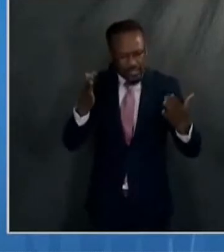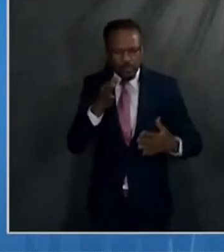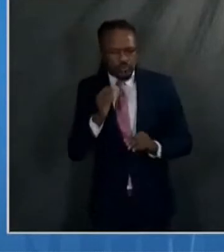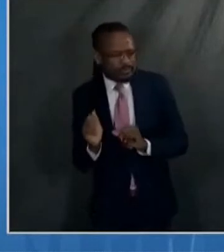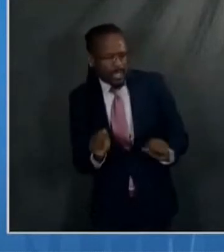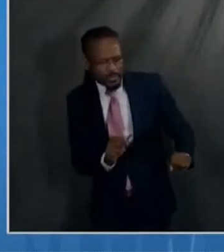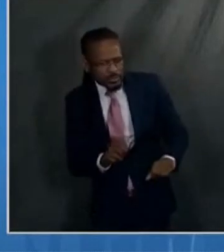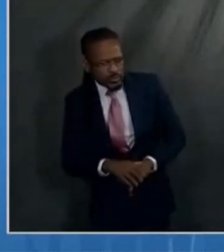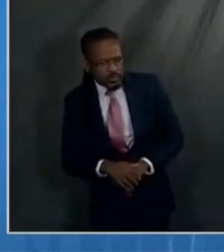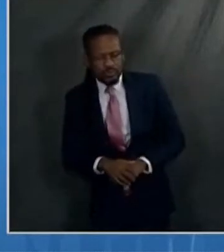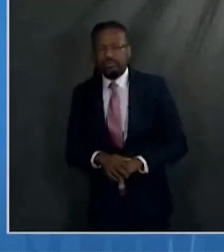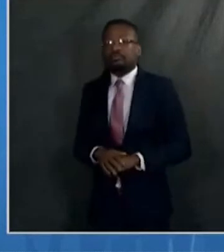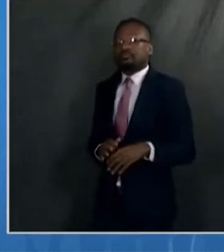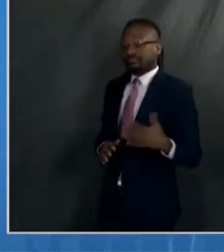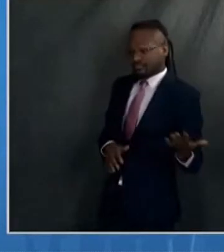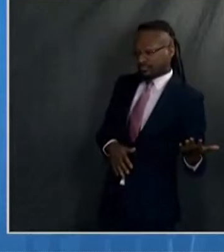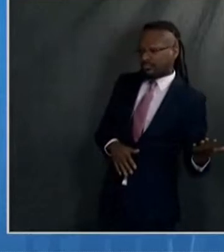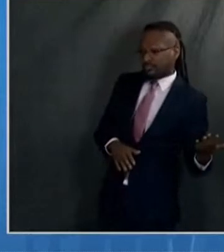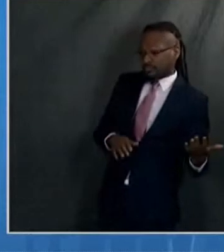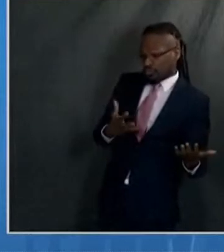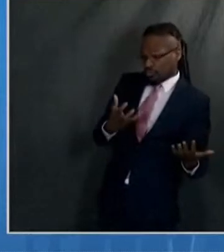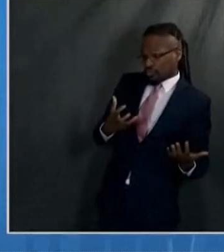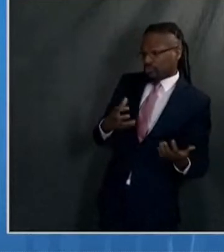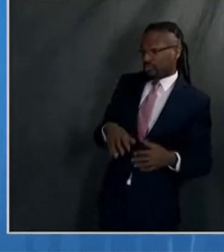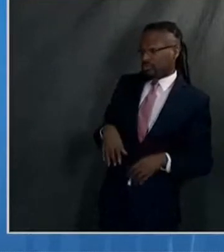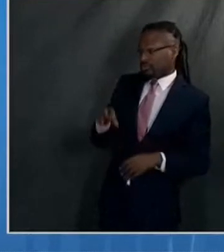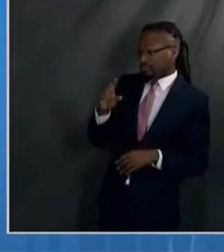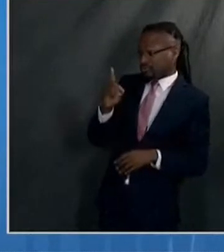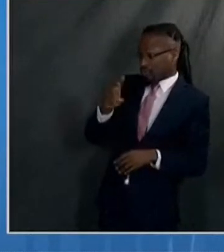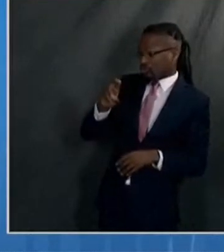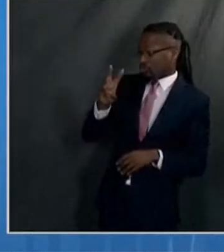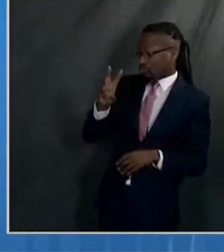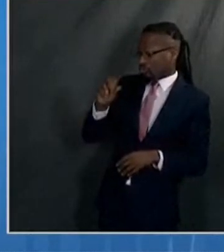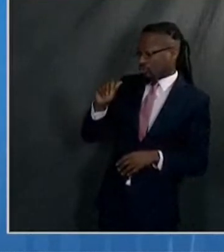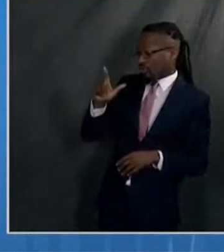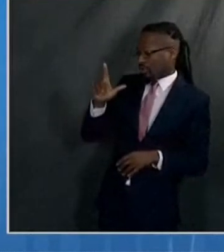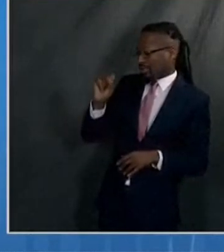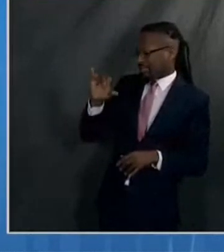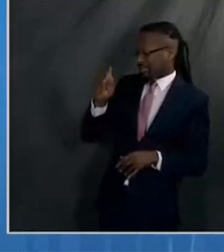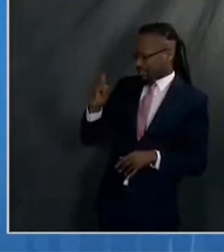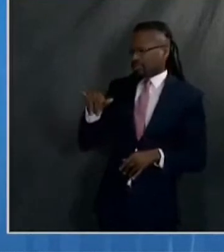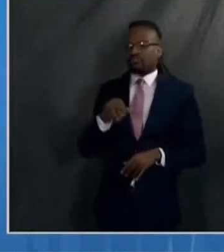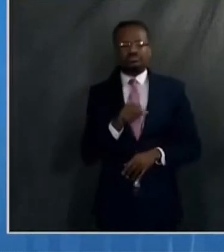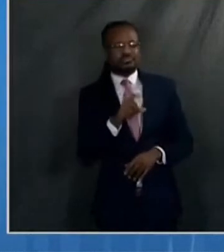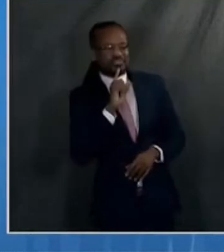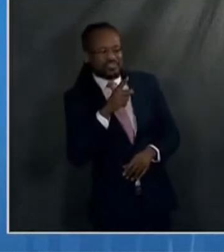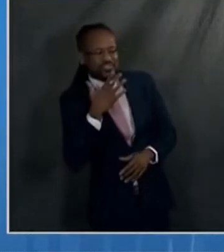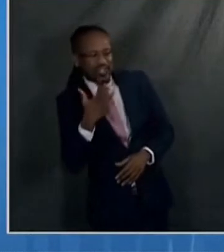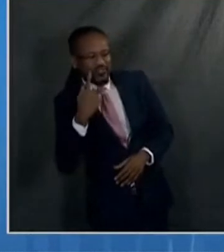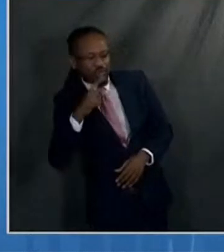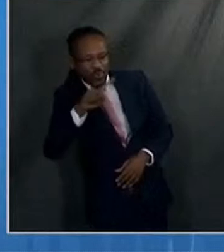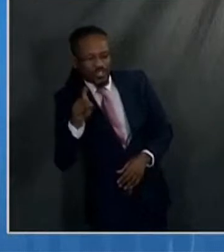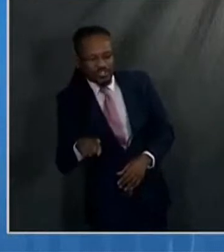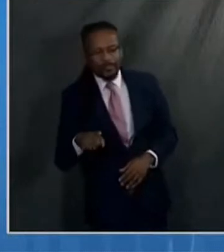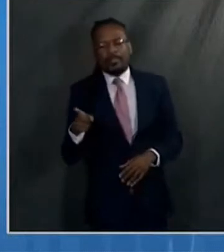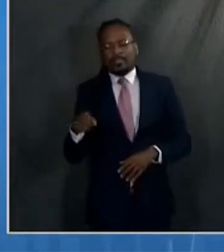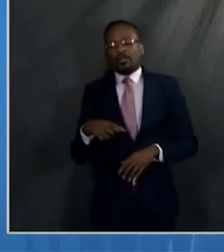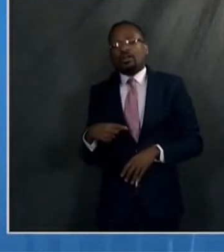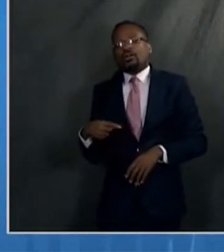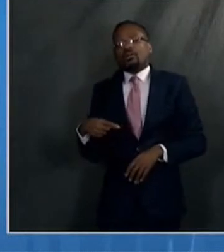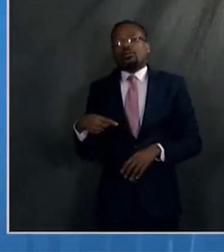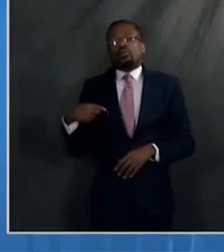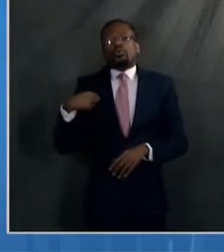Yeah, thank you for that question. You know, the Advisory Committee on Immunization Practices has created this